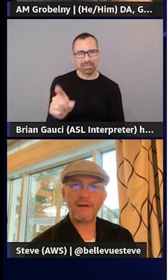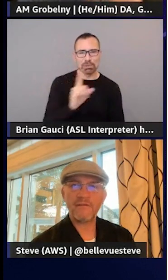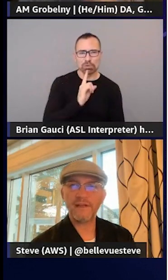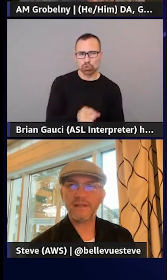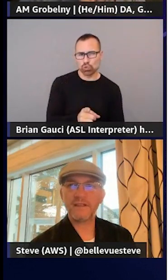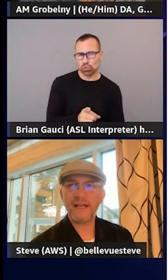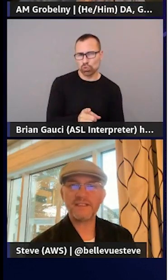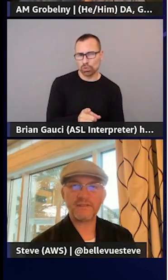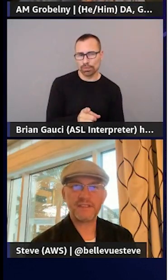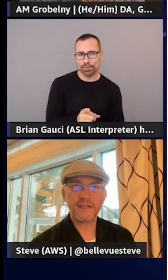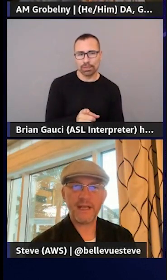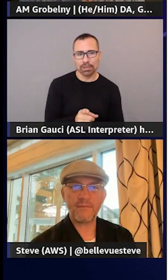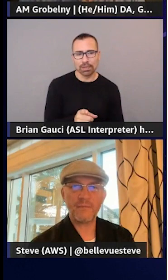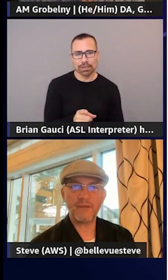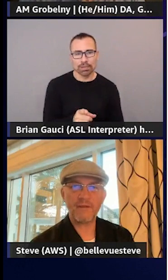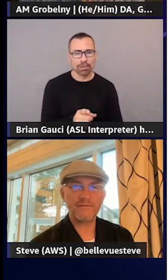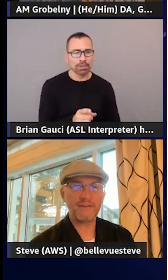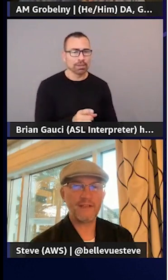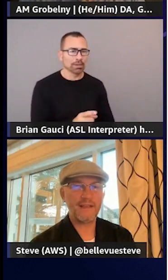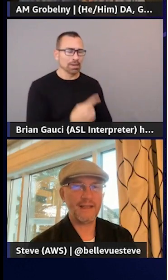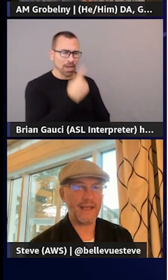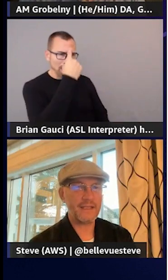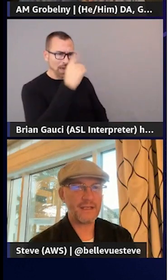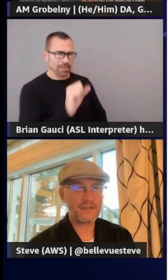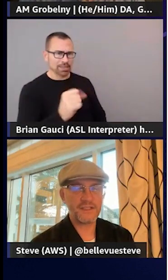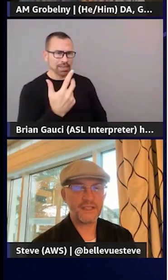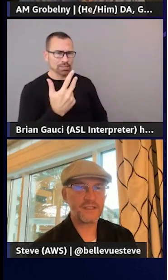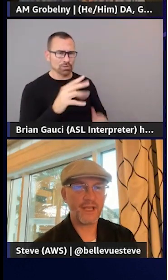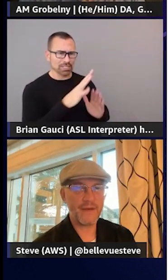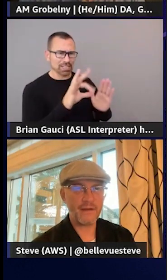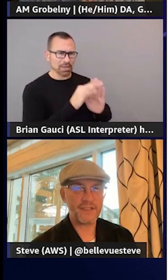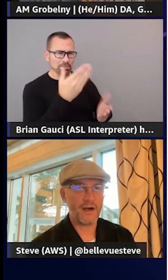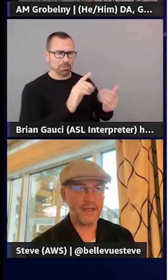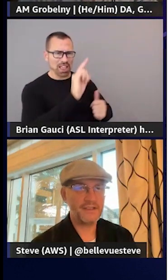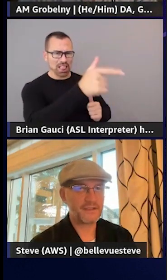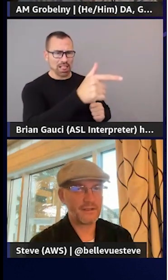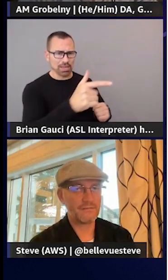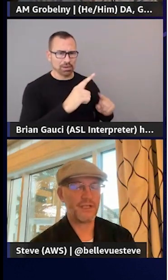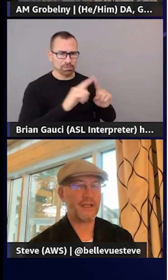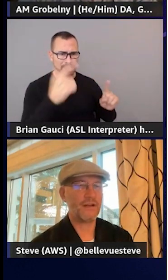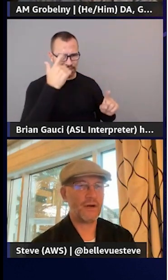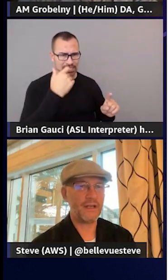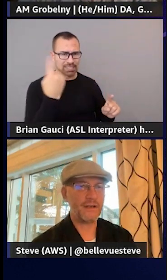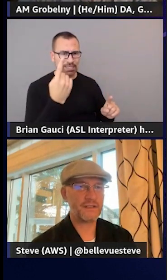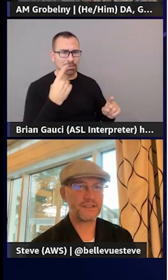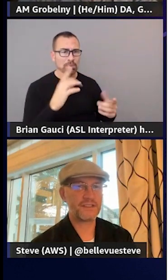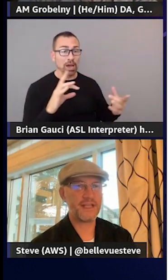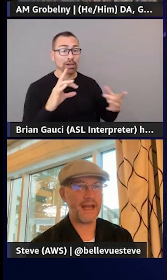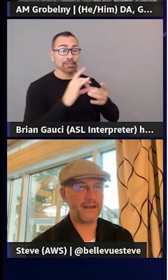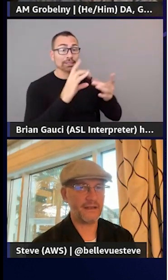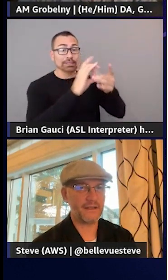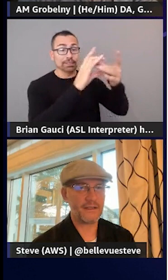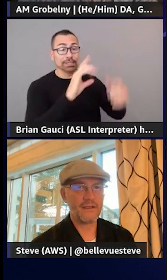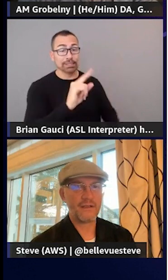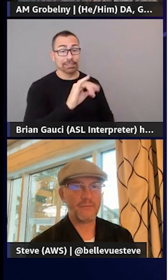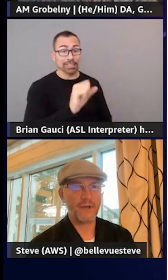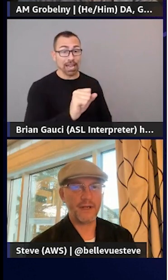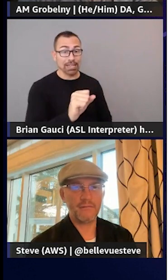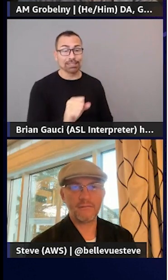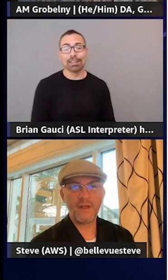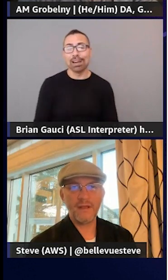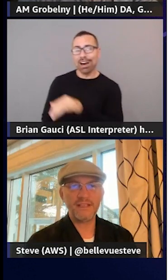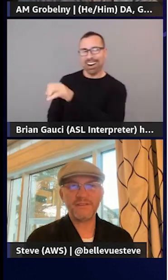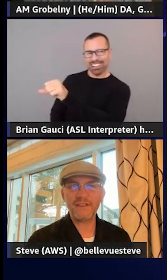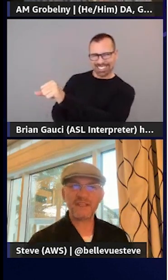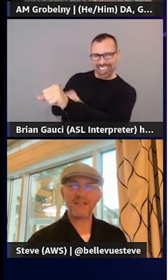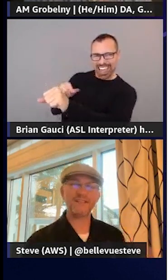Well, anyway. I've got a feeling that S3 select might be for later because it said something about ties, which I didn't quite understand. Yeah, I didn't get that